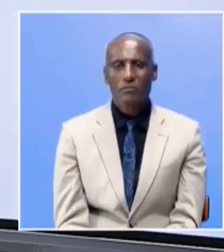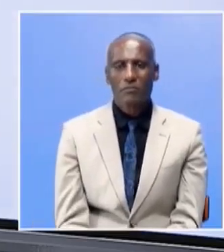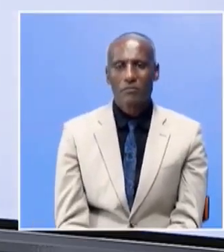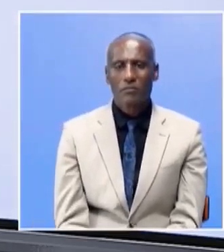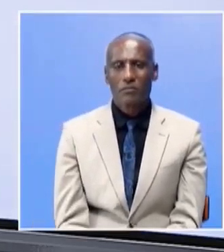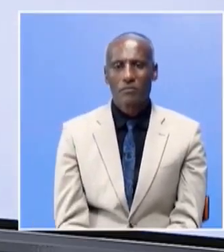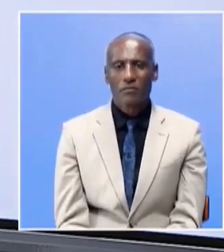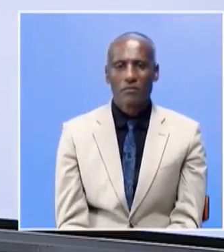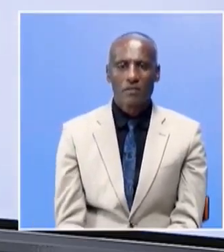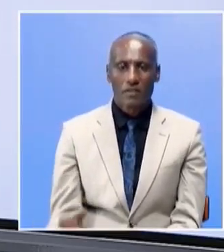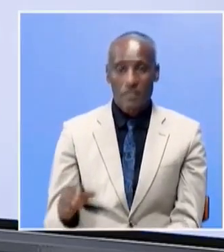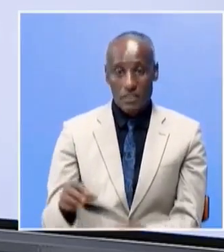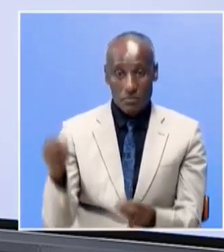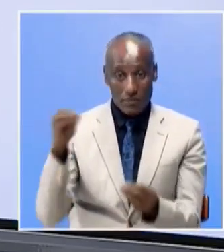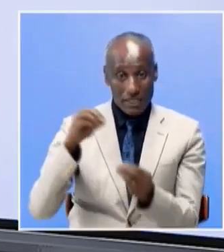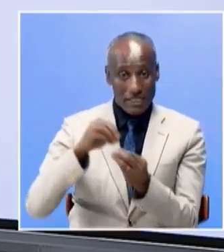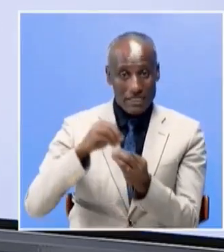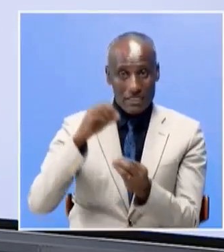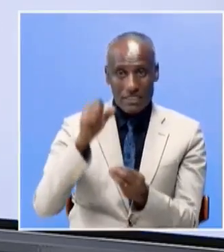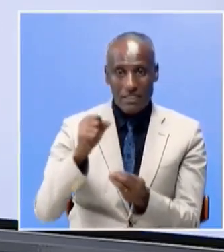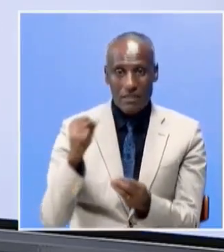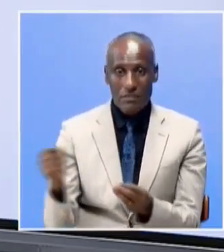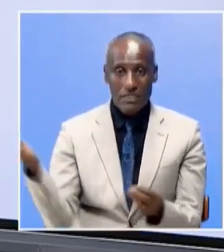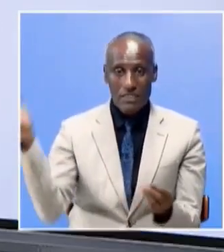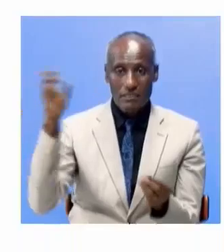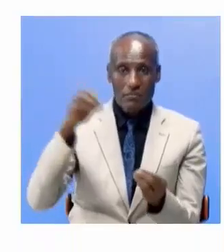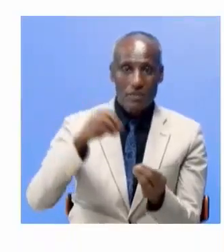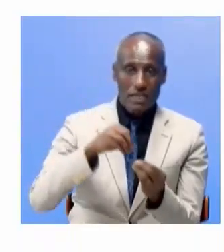Did plus subject plus